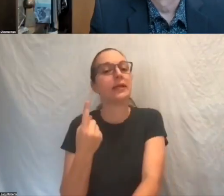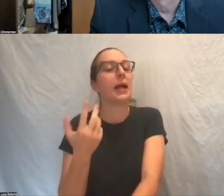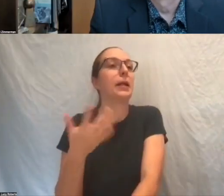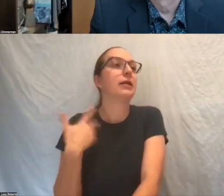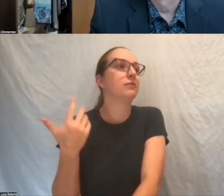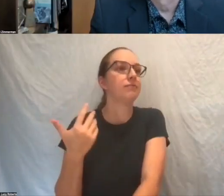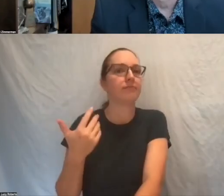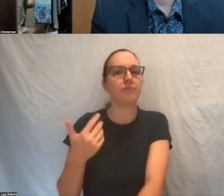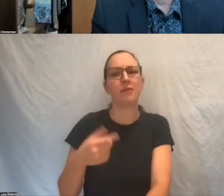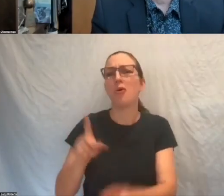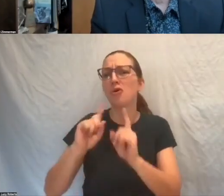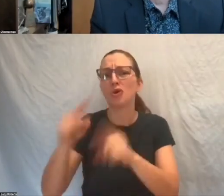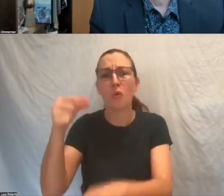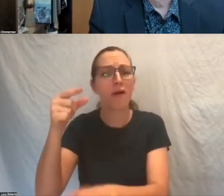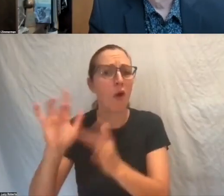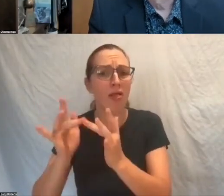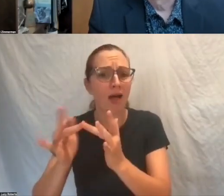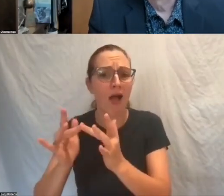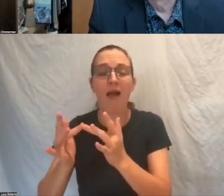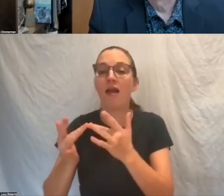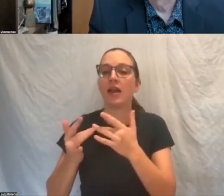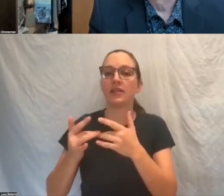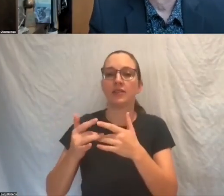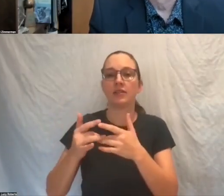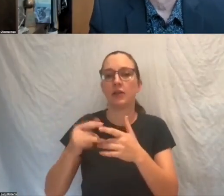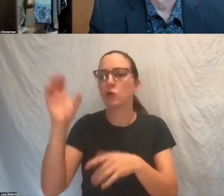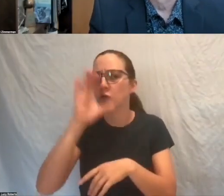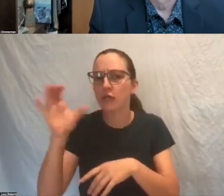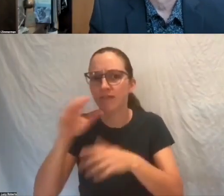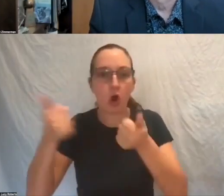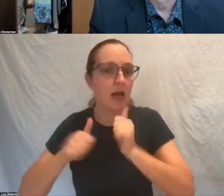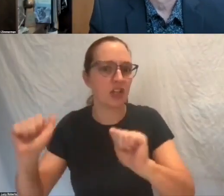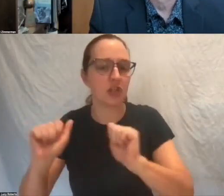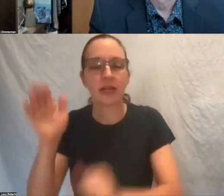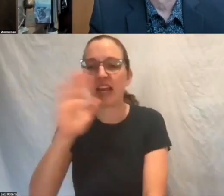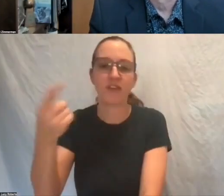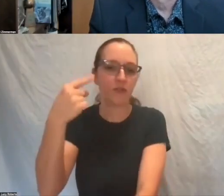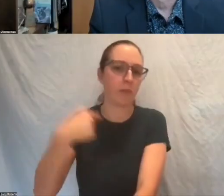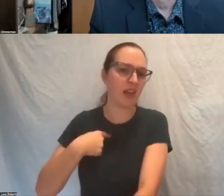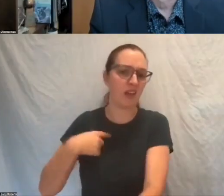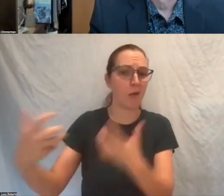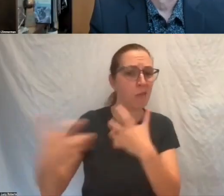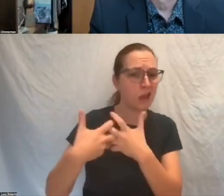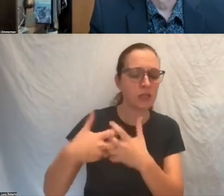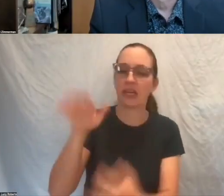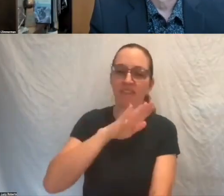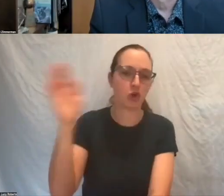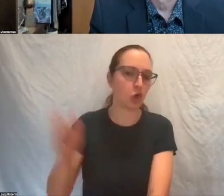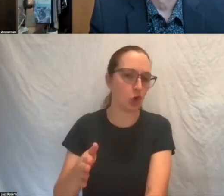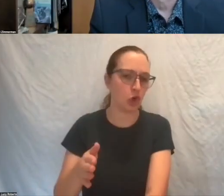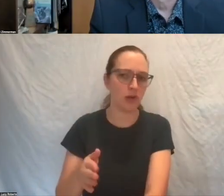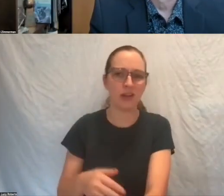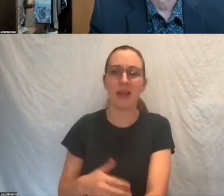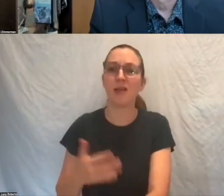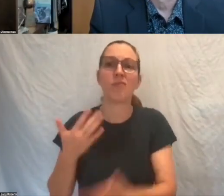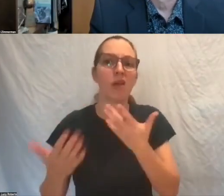going online and looking at casting calls and seeing descriptions that were never for me, whether that was not a disabled person